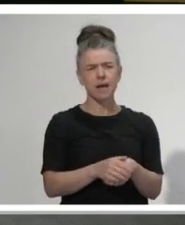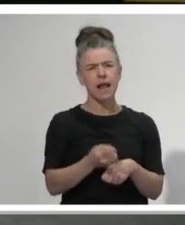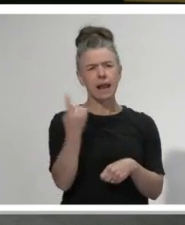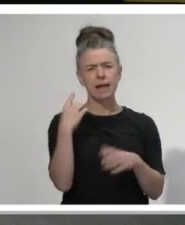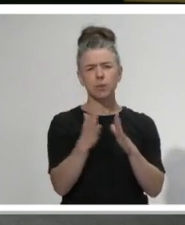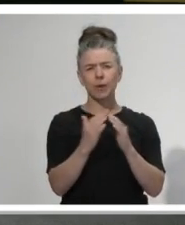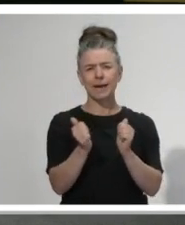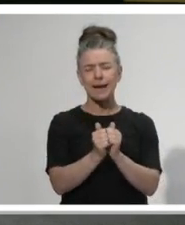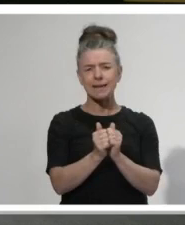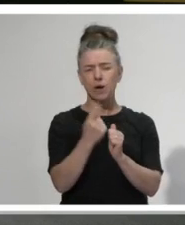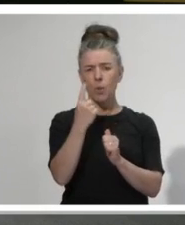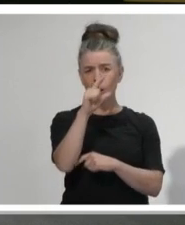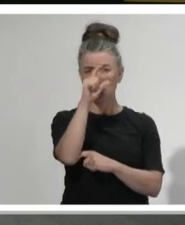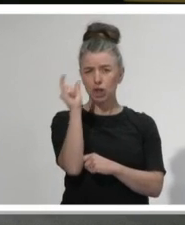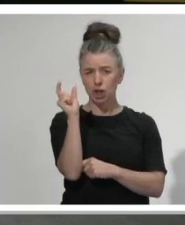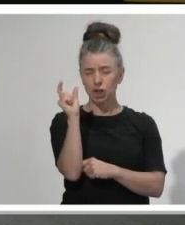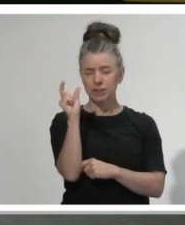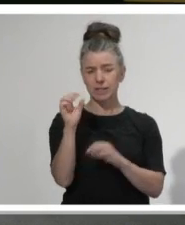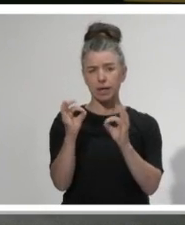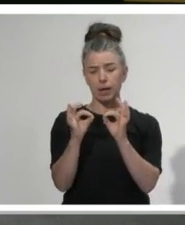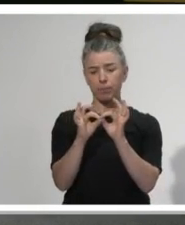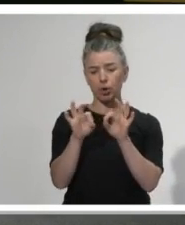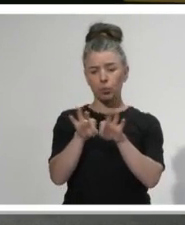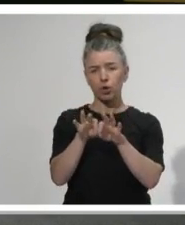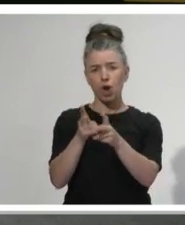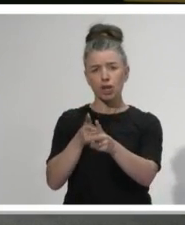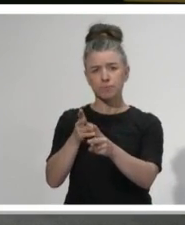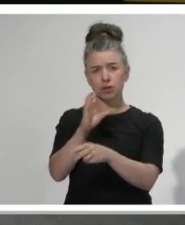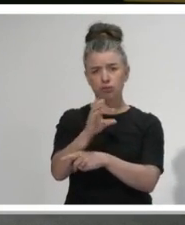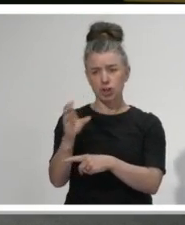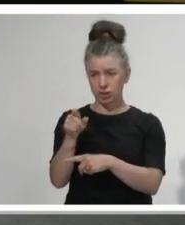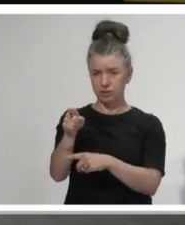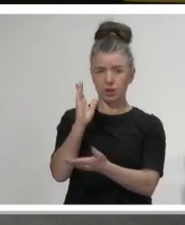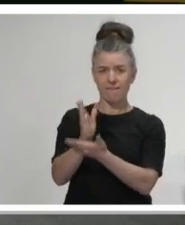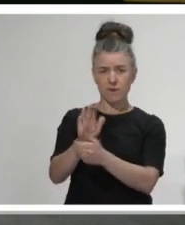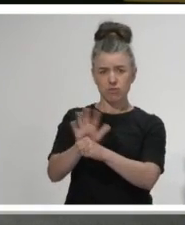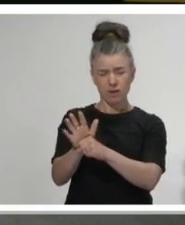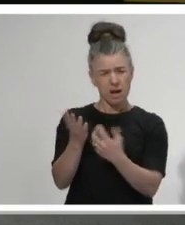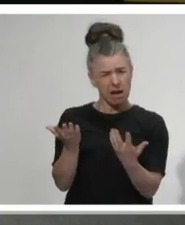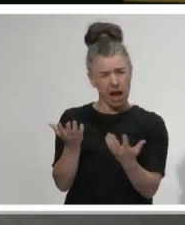that was recorded as positive. Do we have any details yet on how they got it?